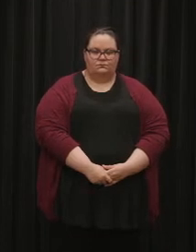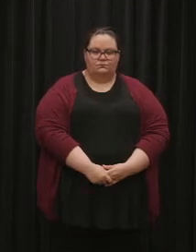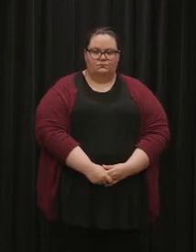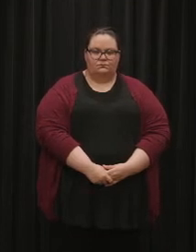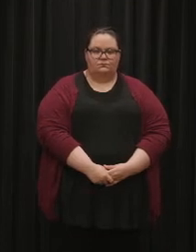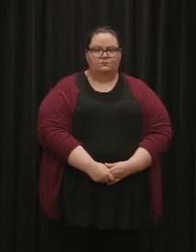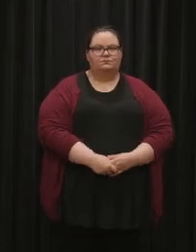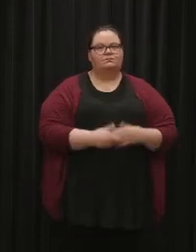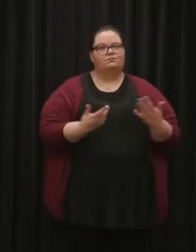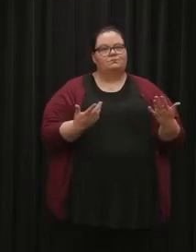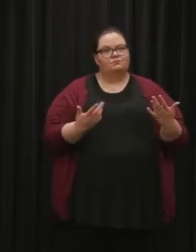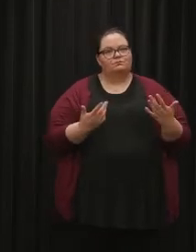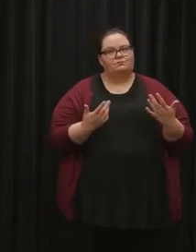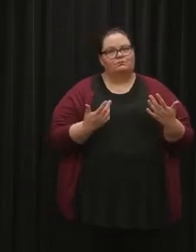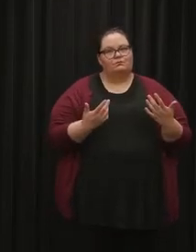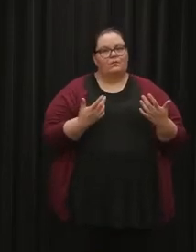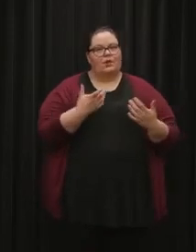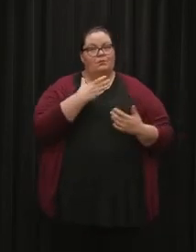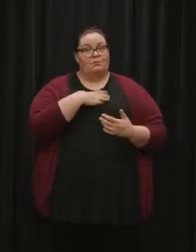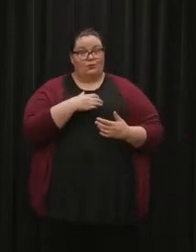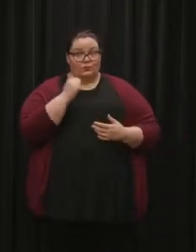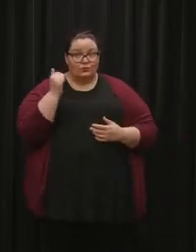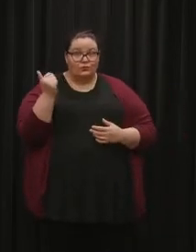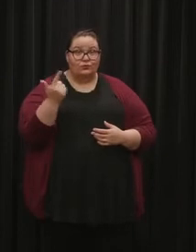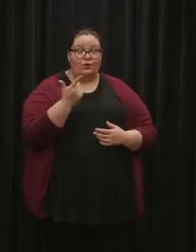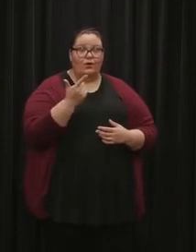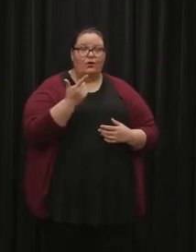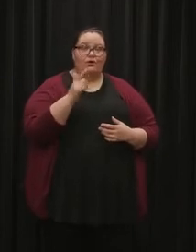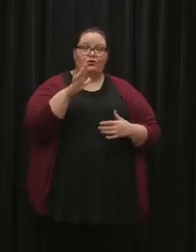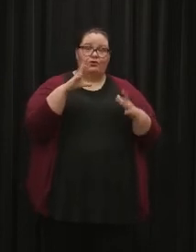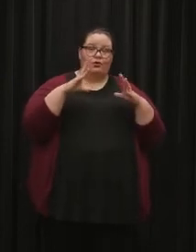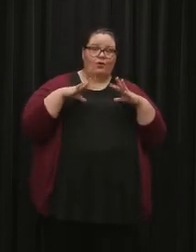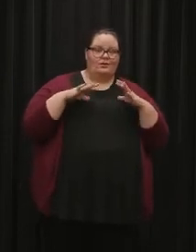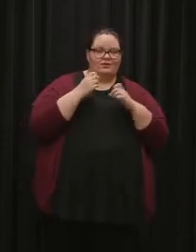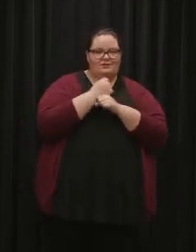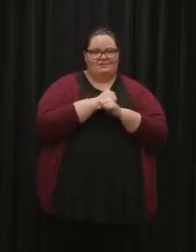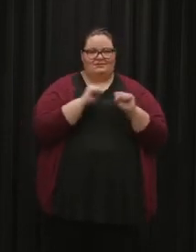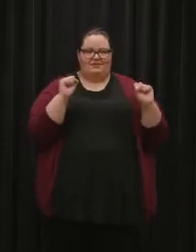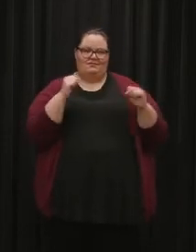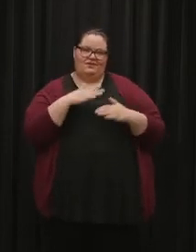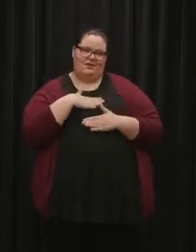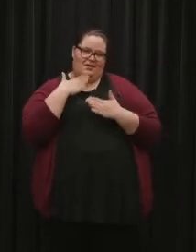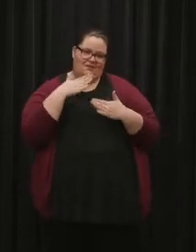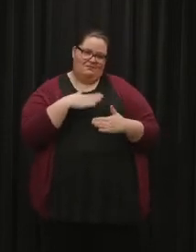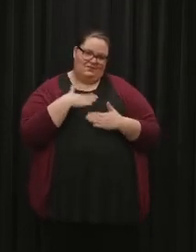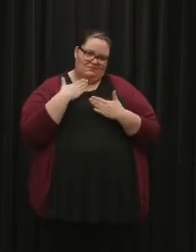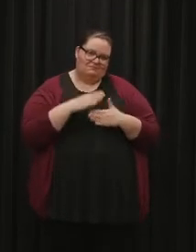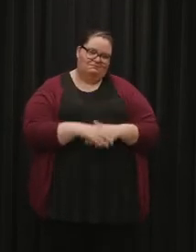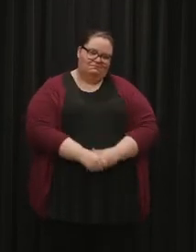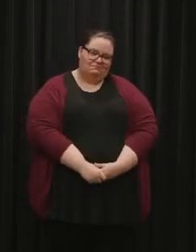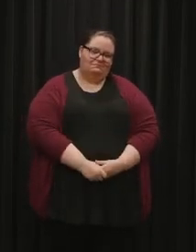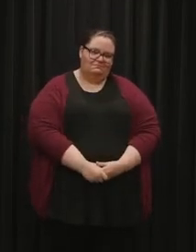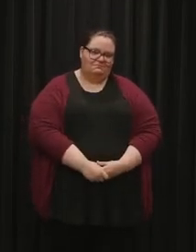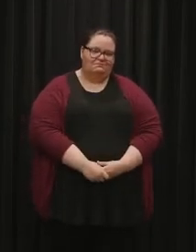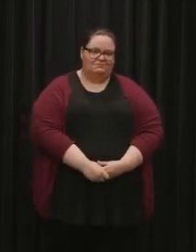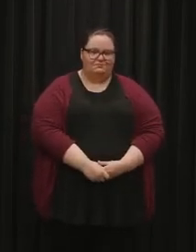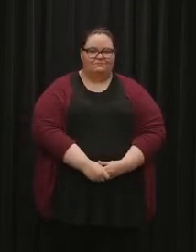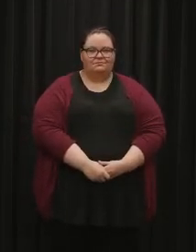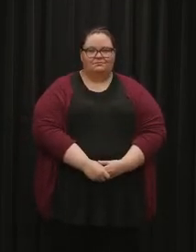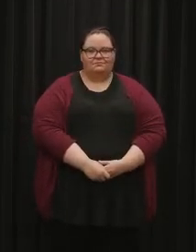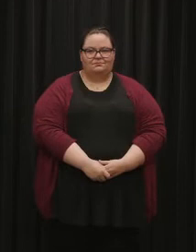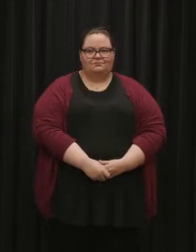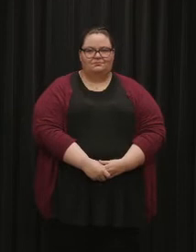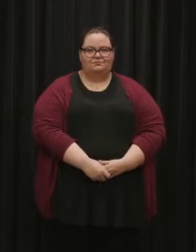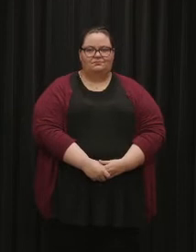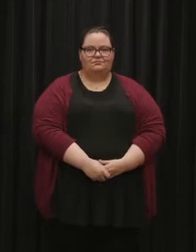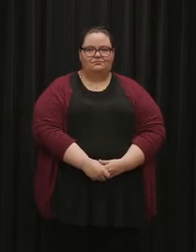I pass the message on to my staff as well. Have a safe and joyful holiday season. Je souhaite que tous les citoyens du Nouveau-Brunswick passent